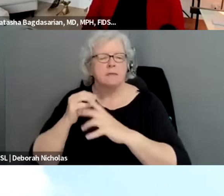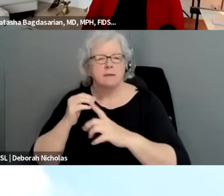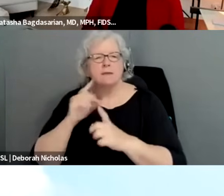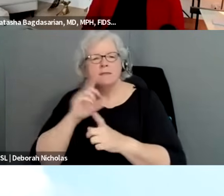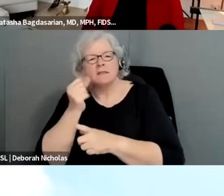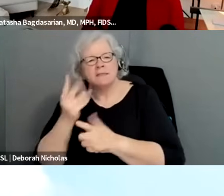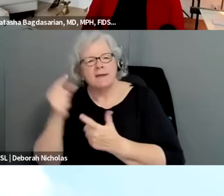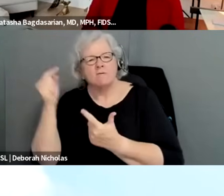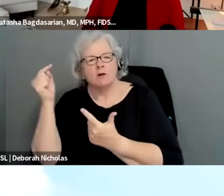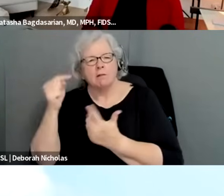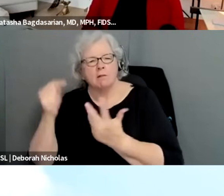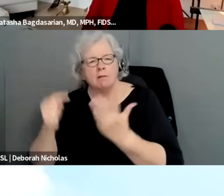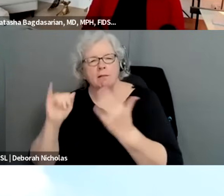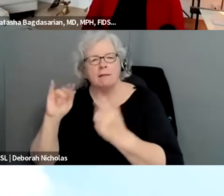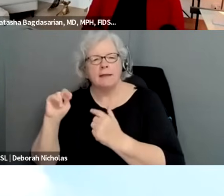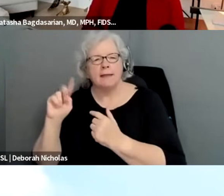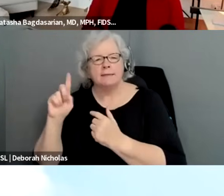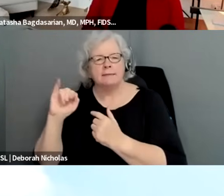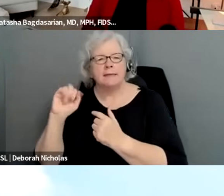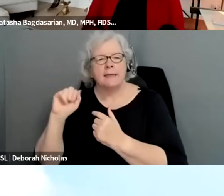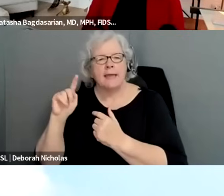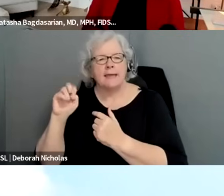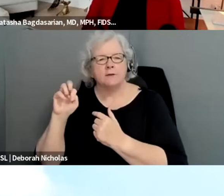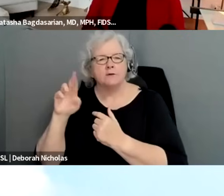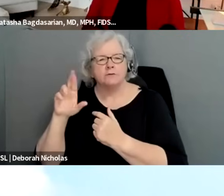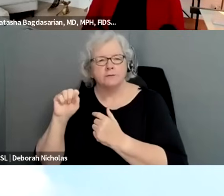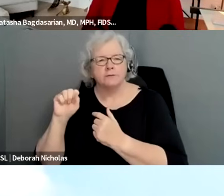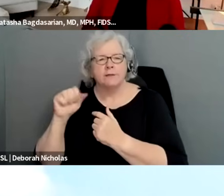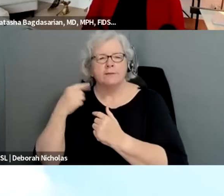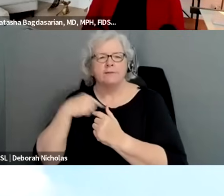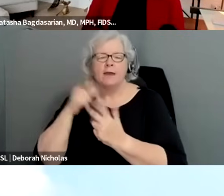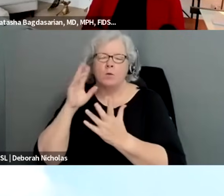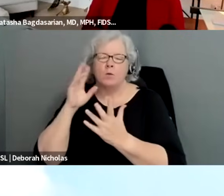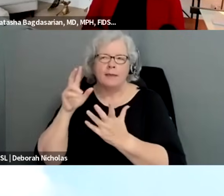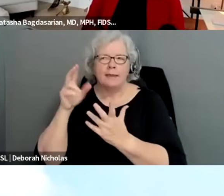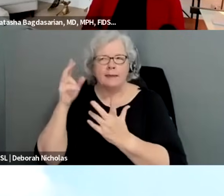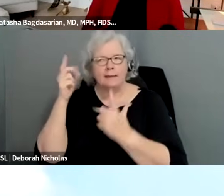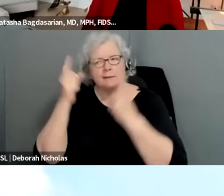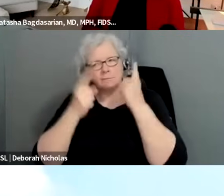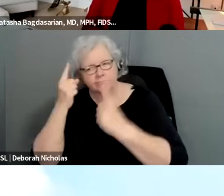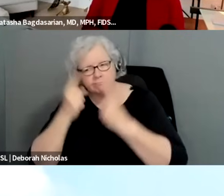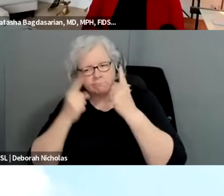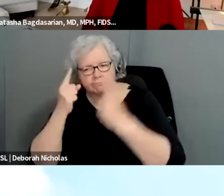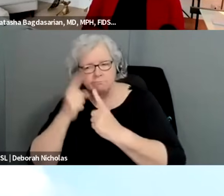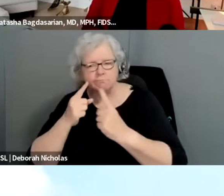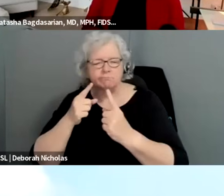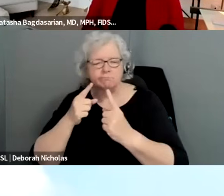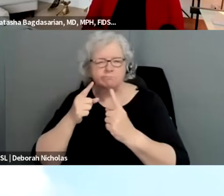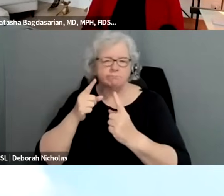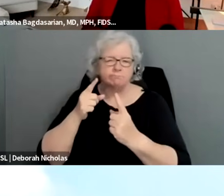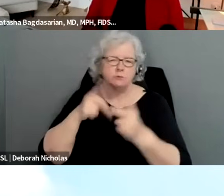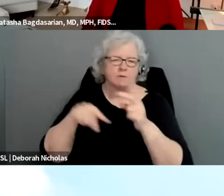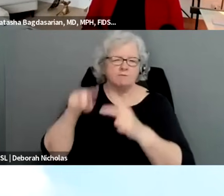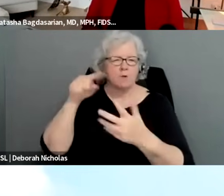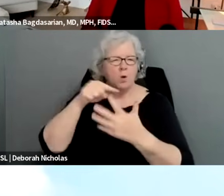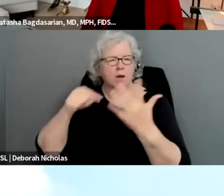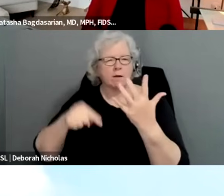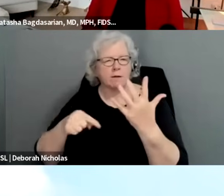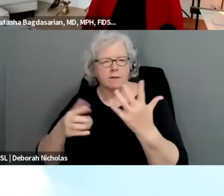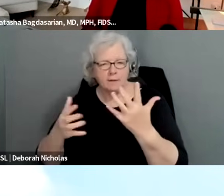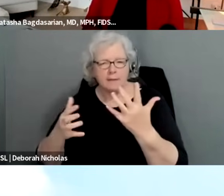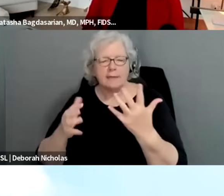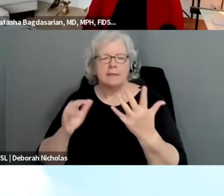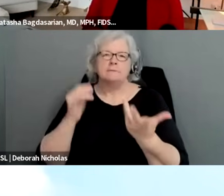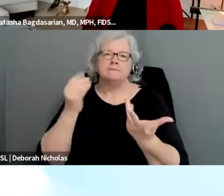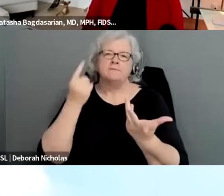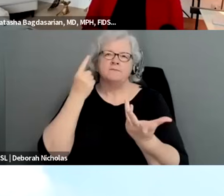would, that we look for that could make us concerned if the virus started changing, if we